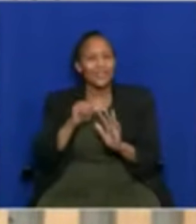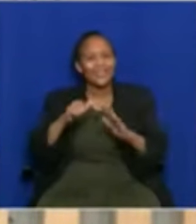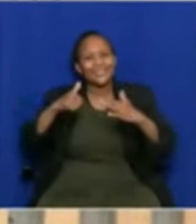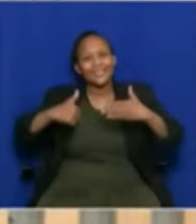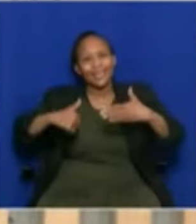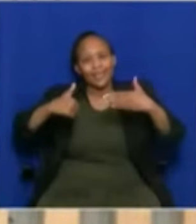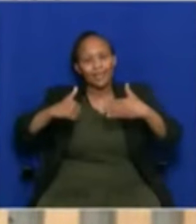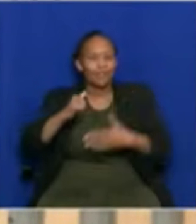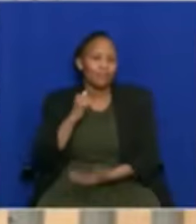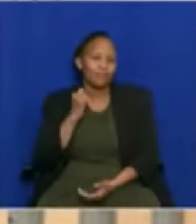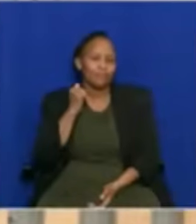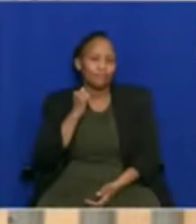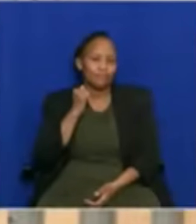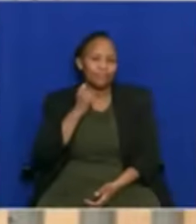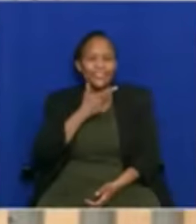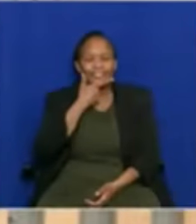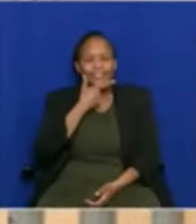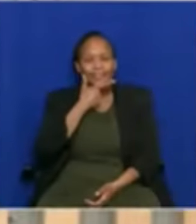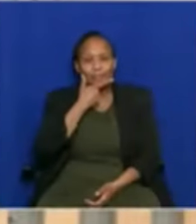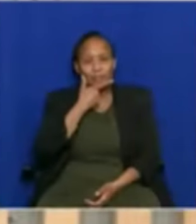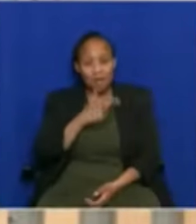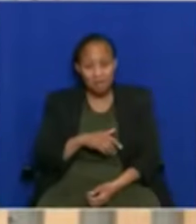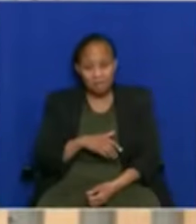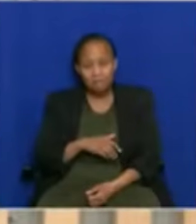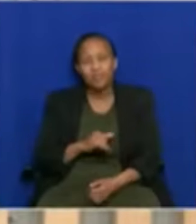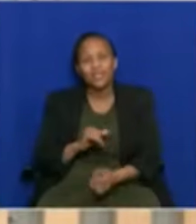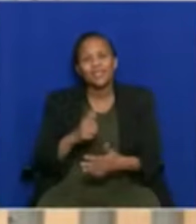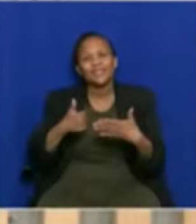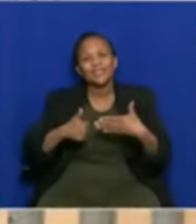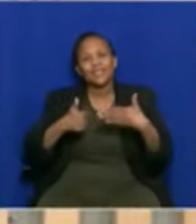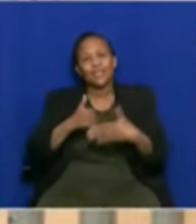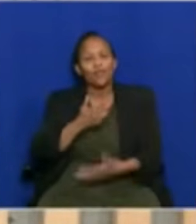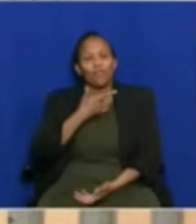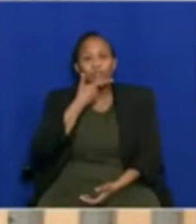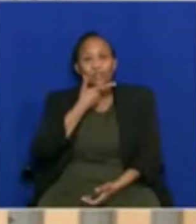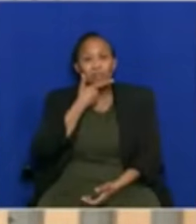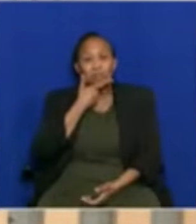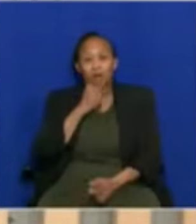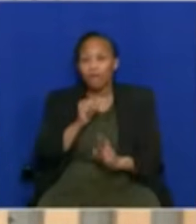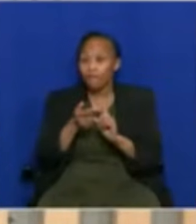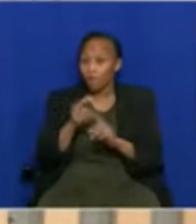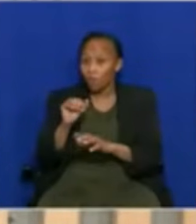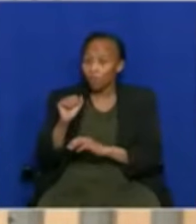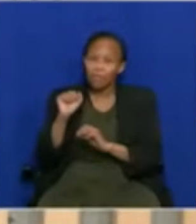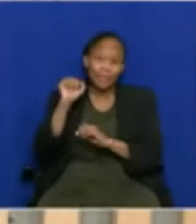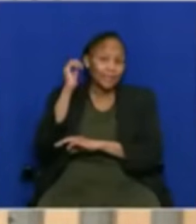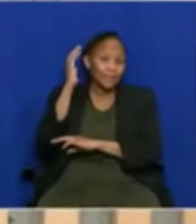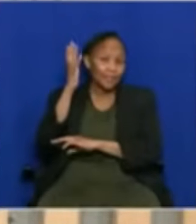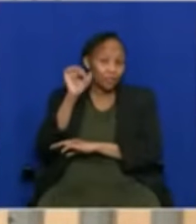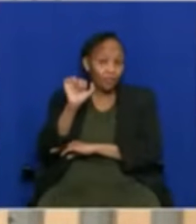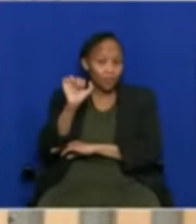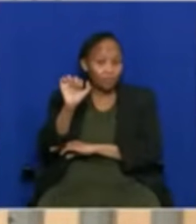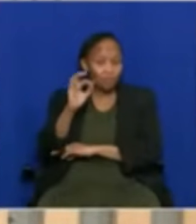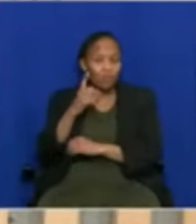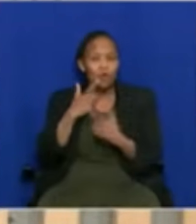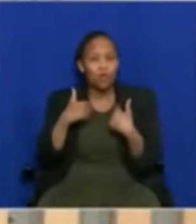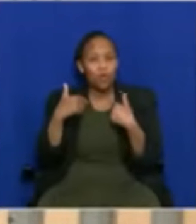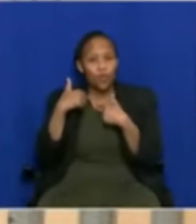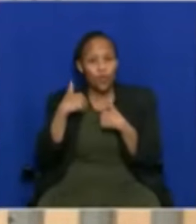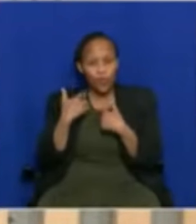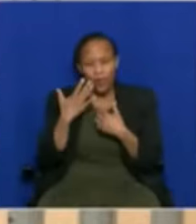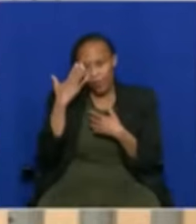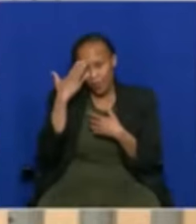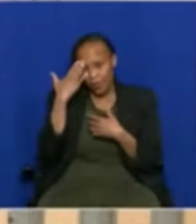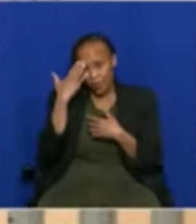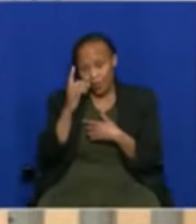And on the 6th of December, we know from your testimony that that is when the team was